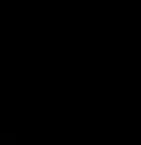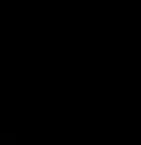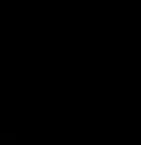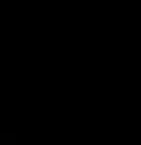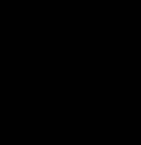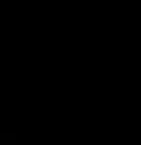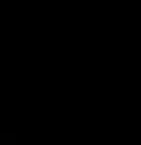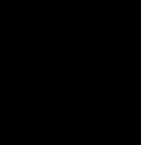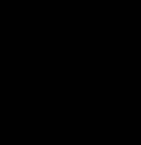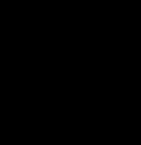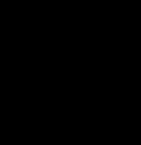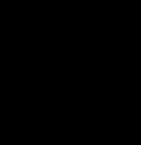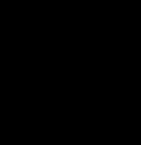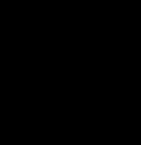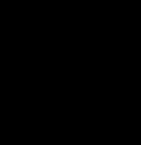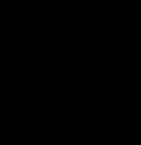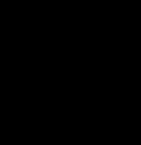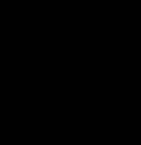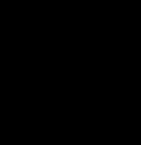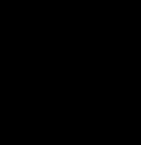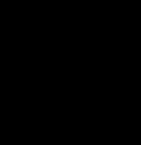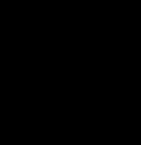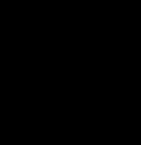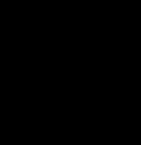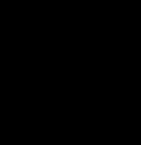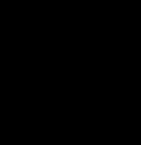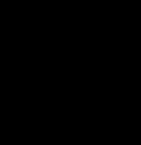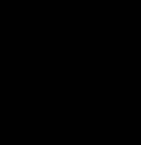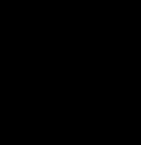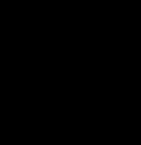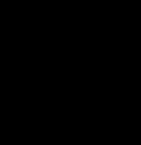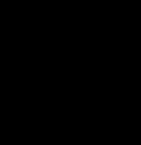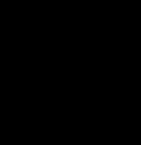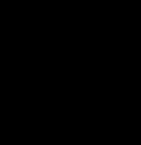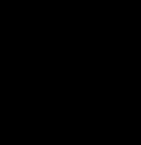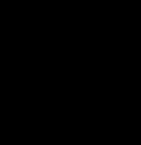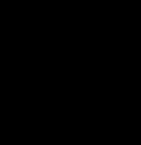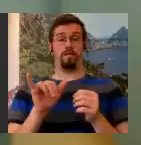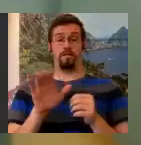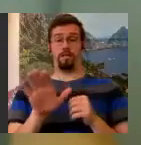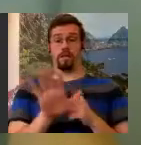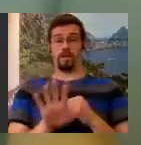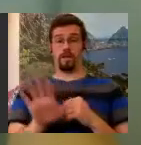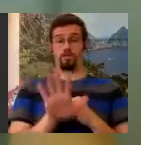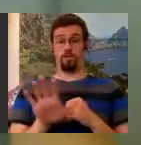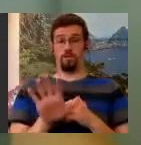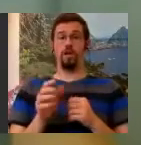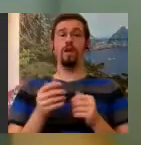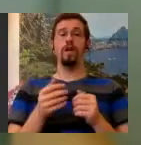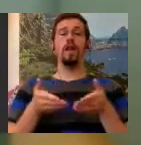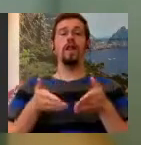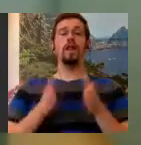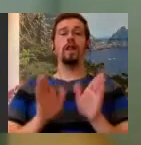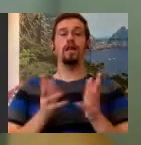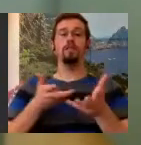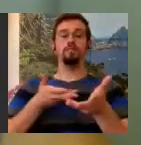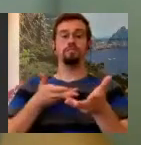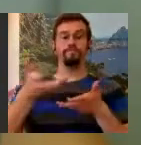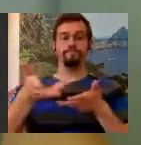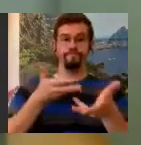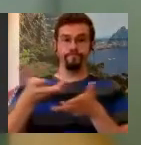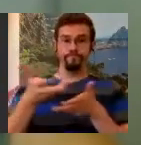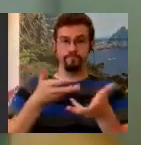okay. What we give in this area is the possibility to interact via click, drag, and